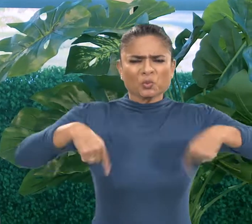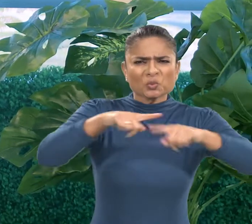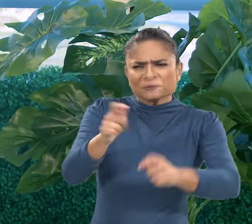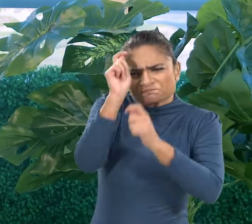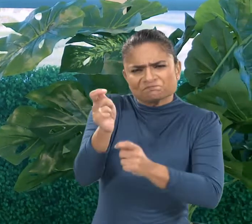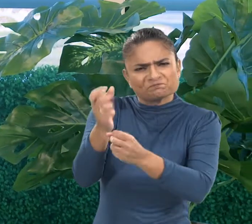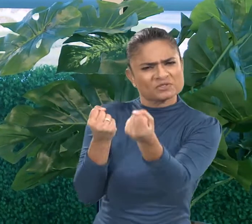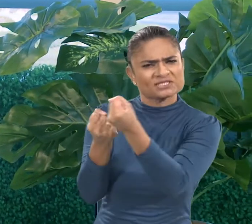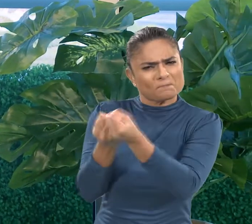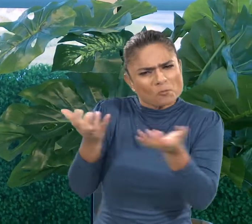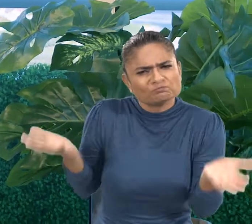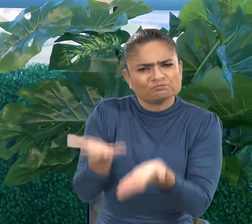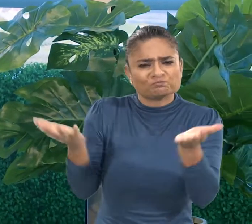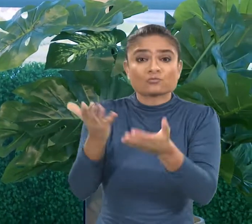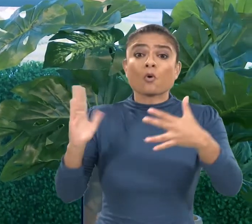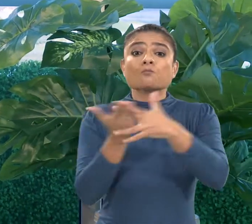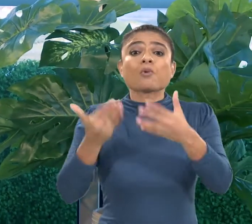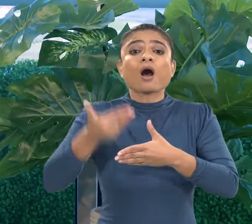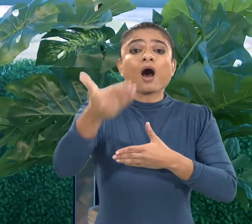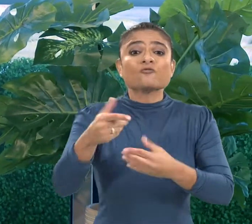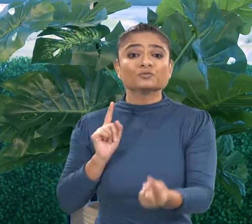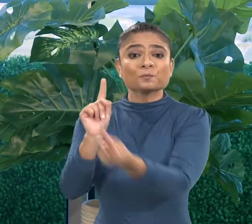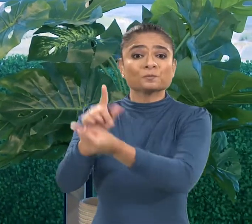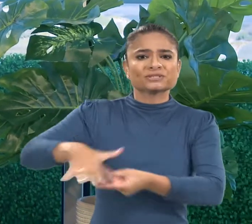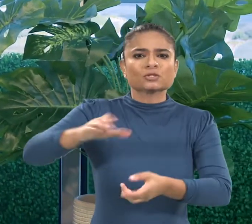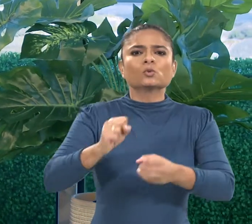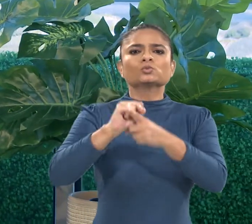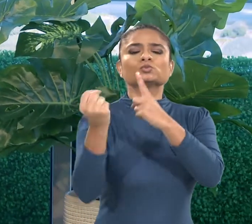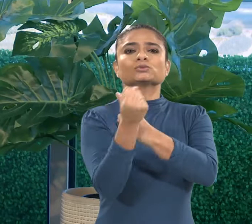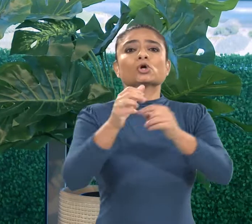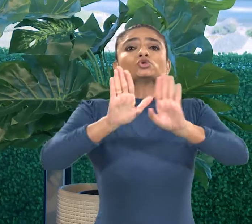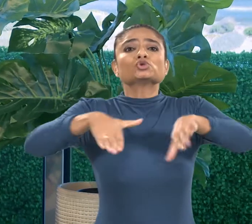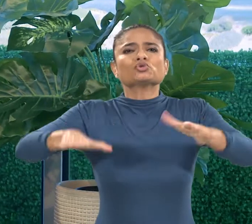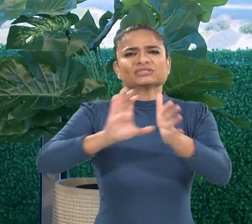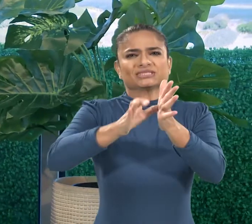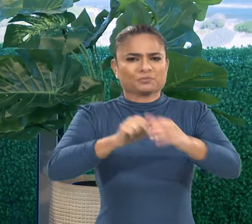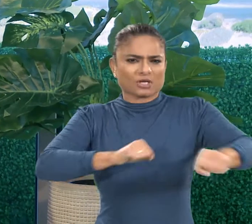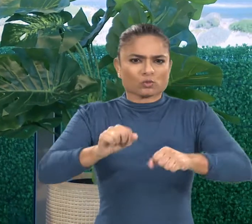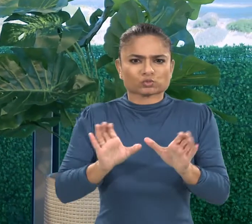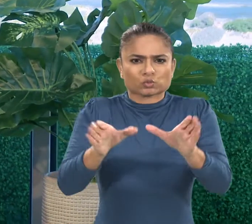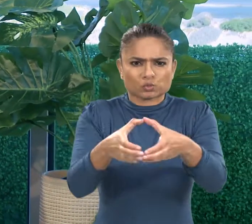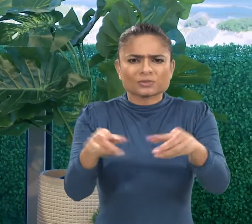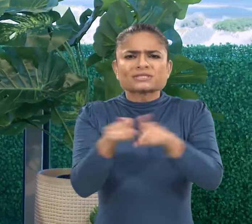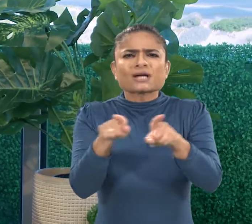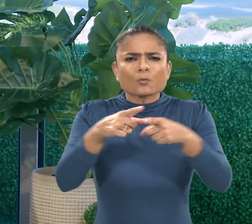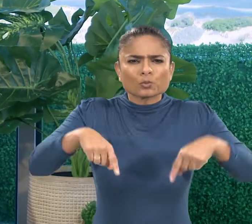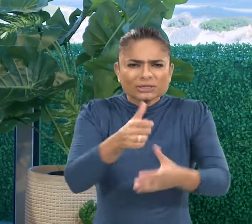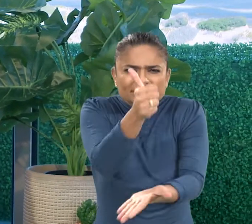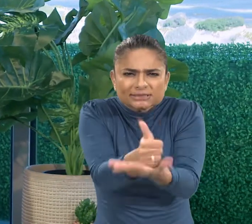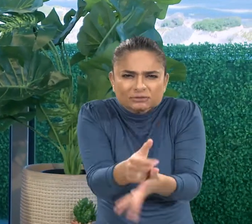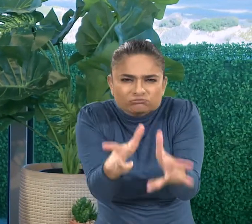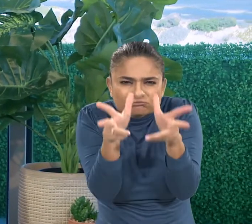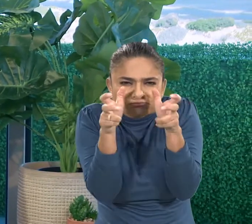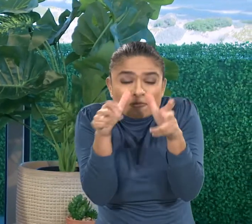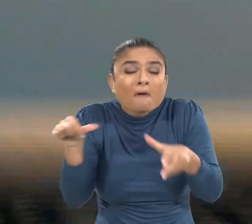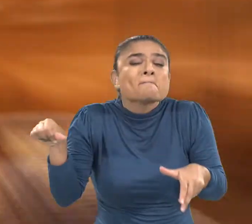are and supported. After the break, we'll be speaking to Shirley from Disabled Children's Action Group. Stay glued to your seats. We'll